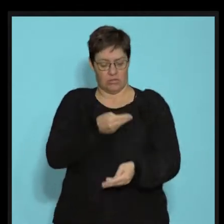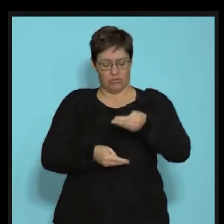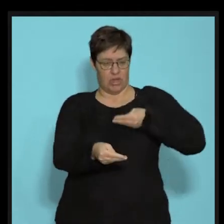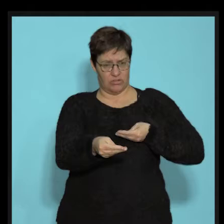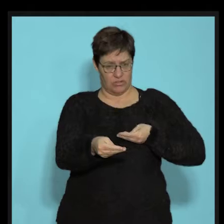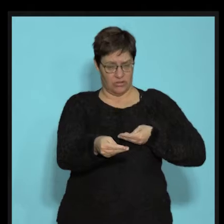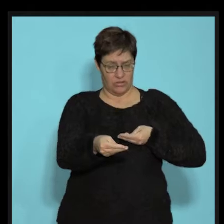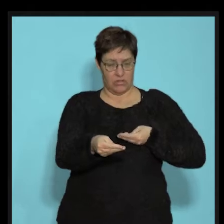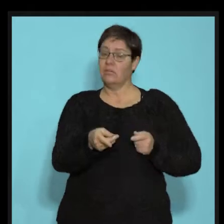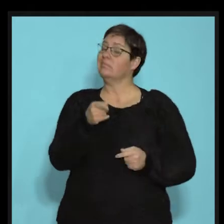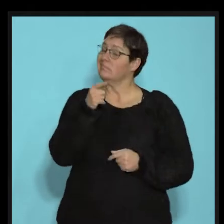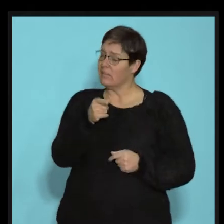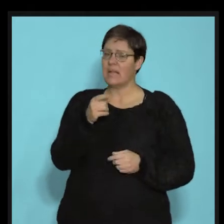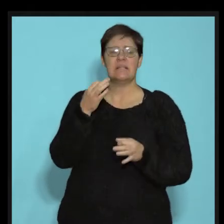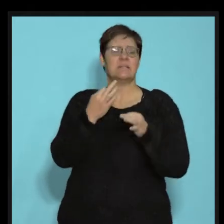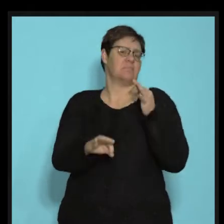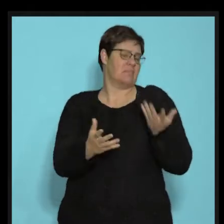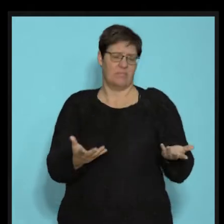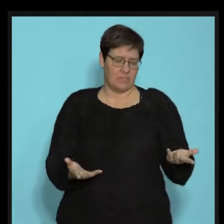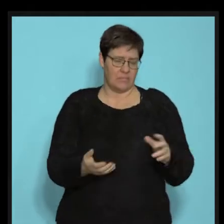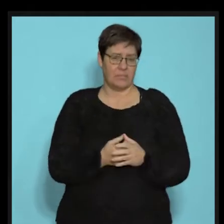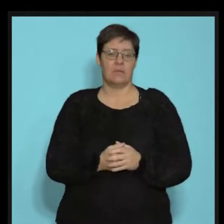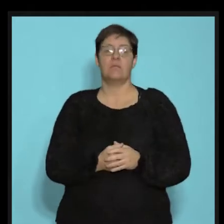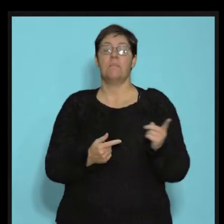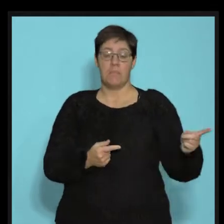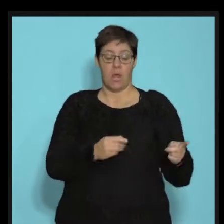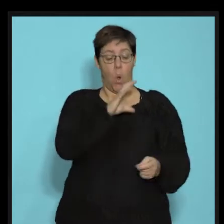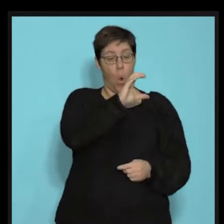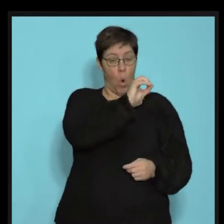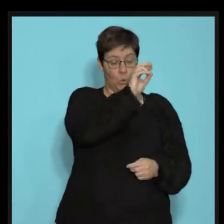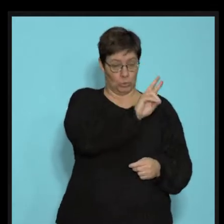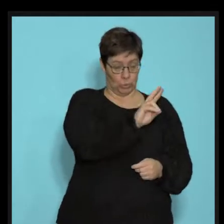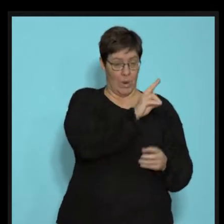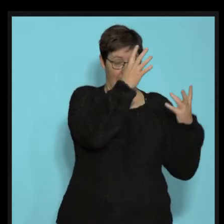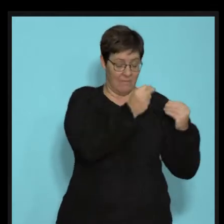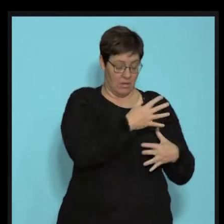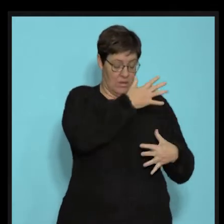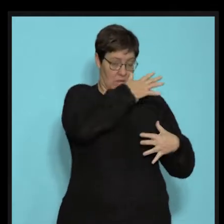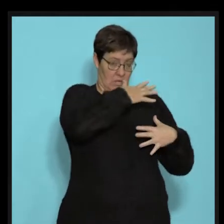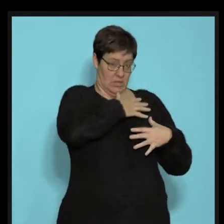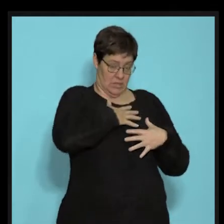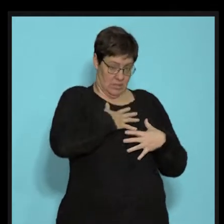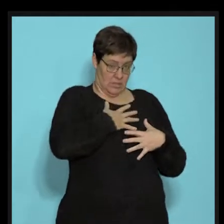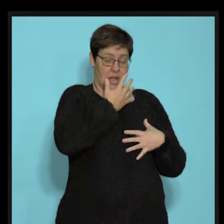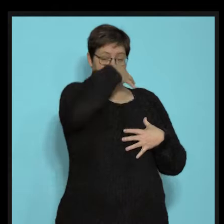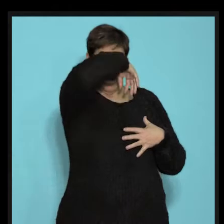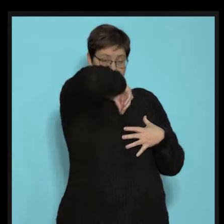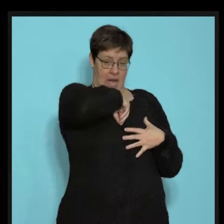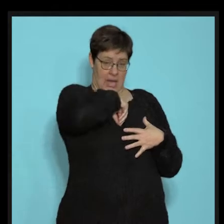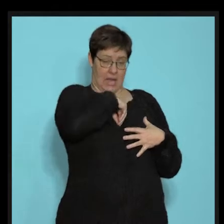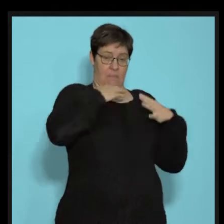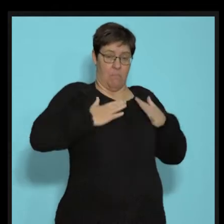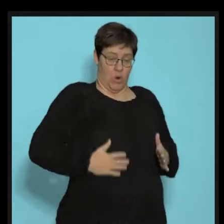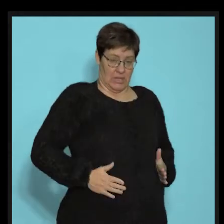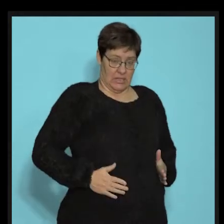gaseous exchange is quite simply, I'm going to exchange oxygen. Oxygen is going to come